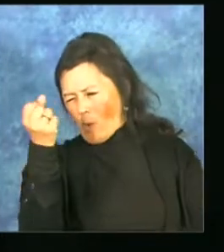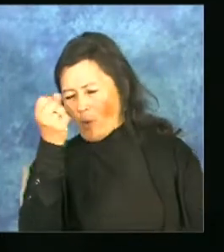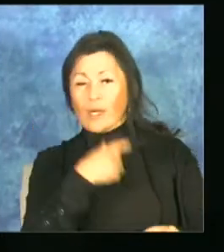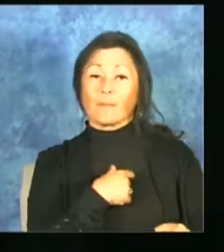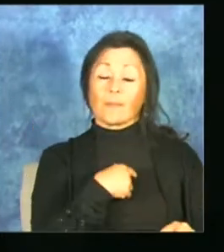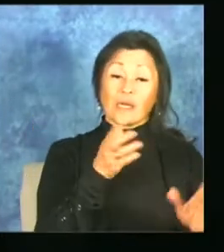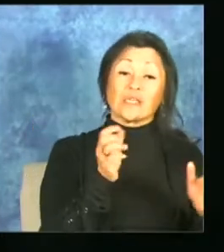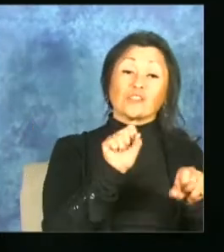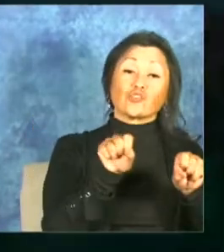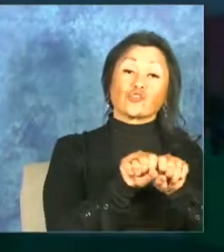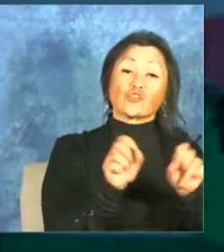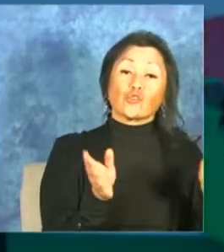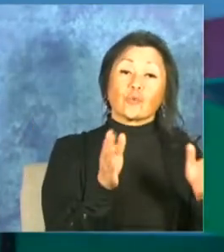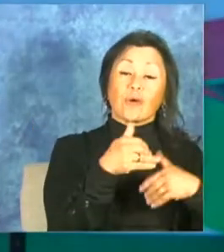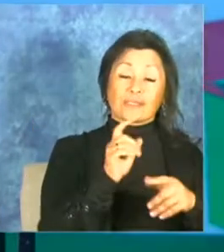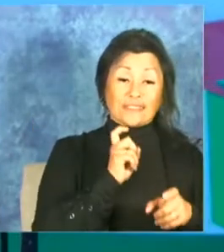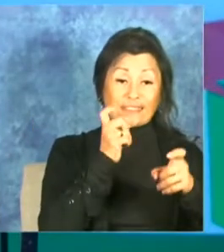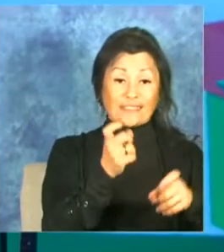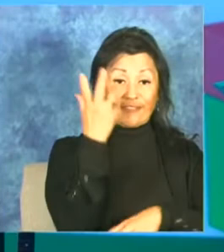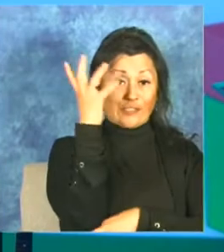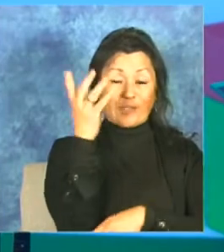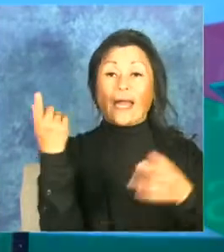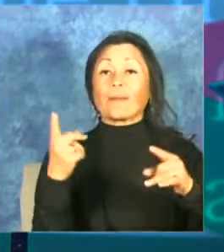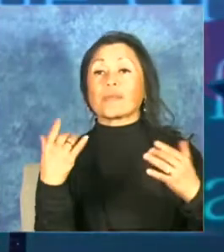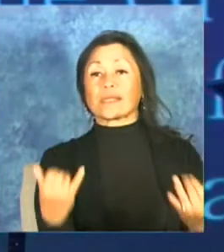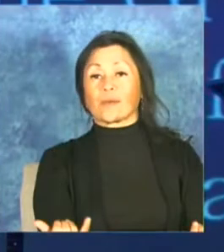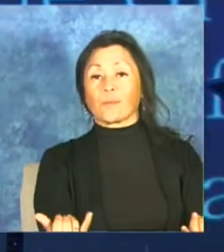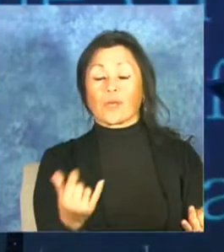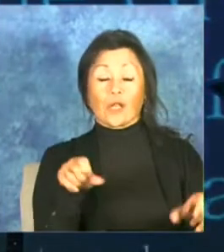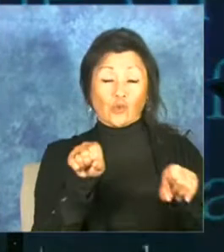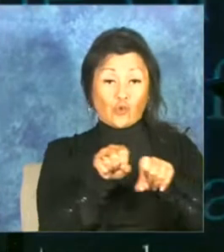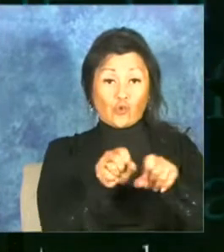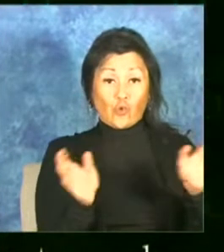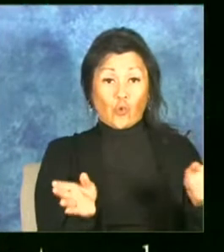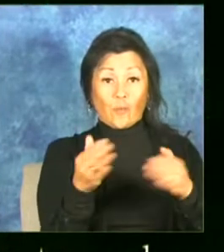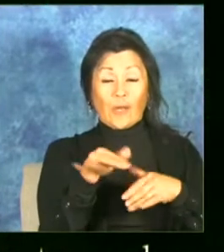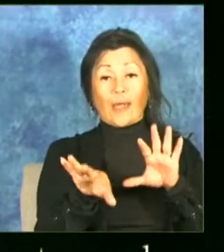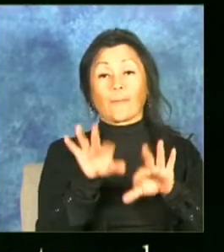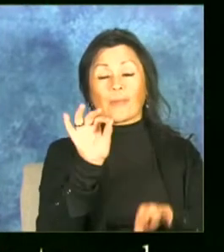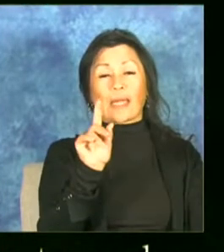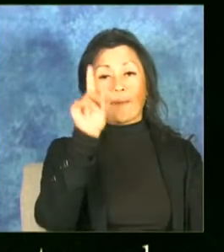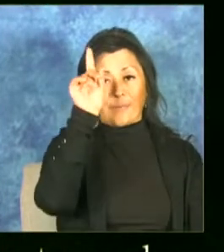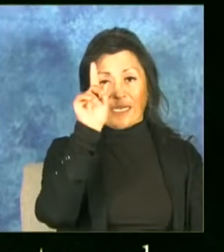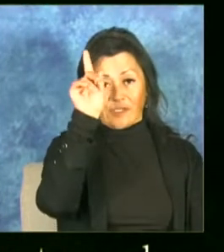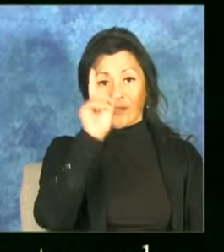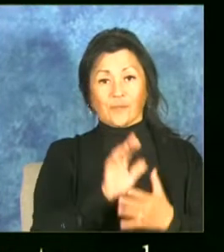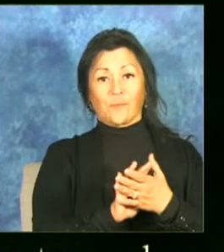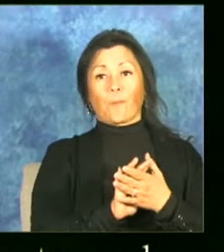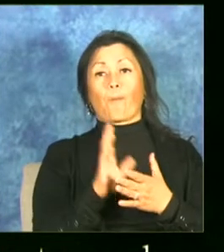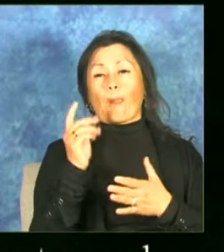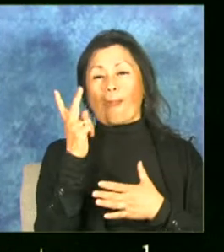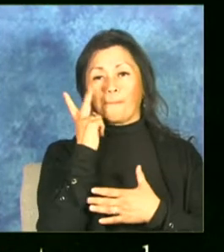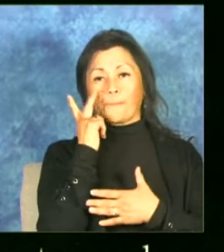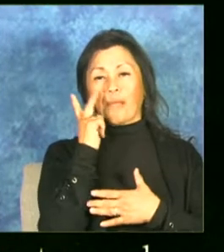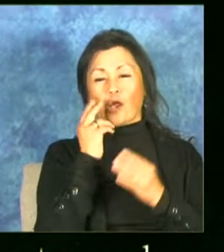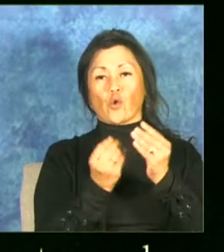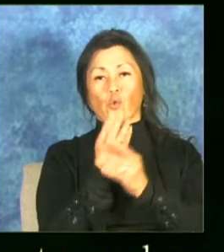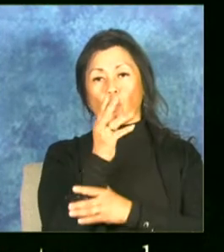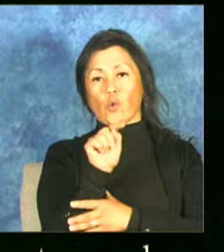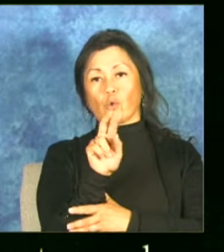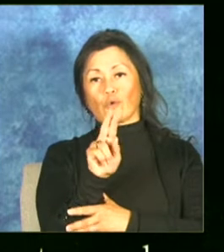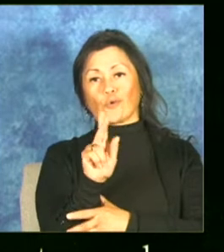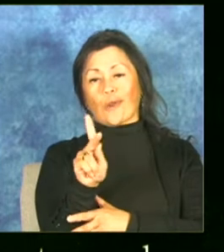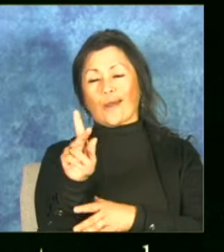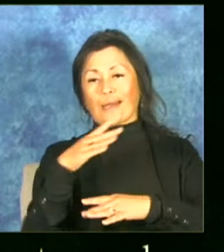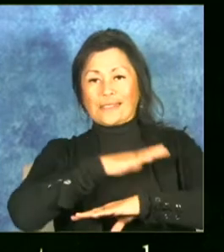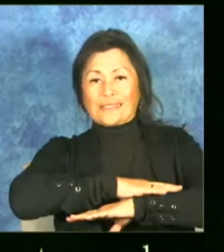but shoeboxes and Giving Tree are both going on right now. Shoeboxes you can pick upstairs at the, you'll see at the growth track table up in the